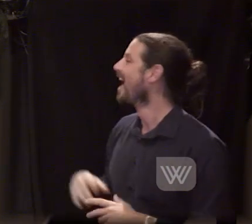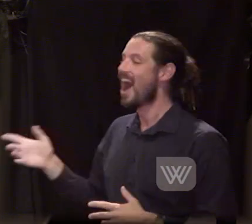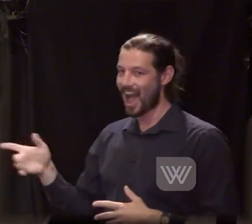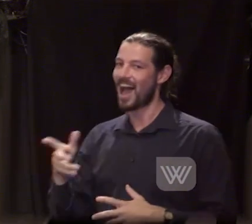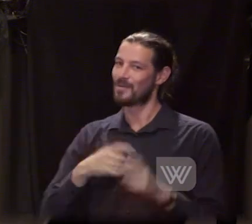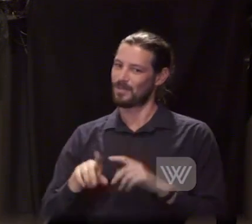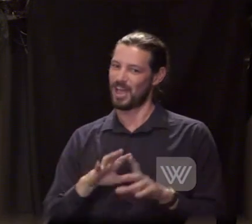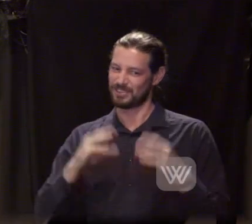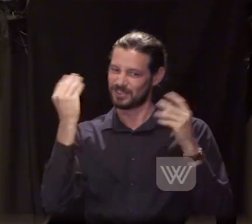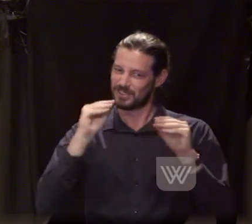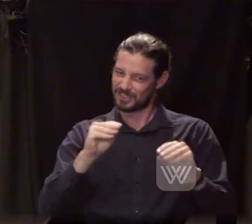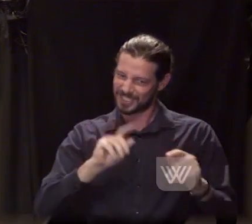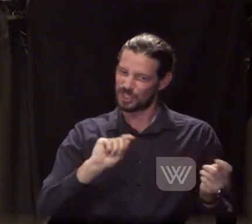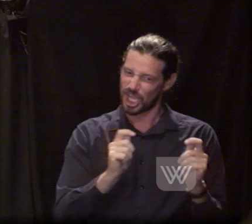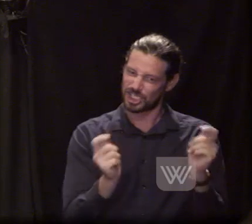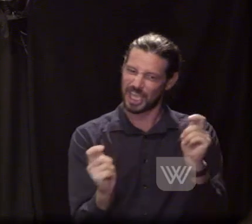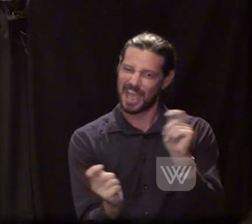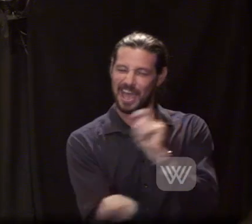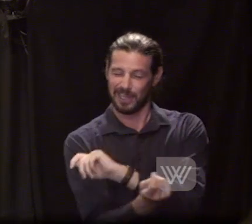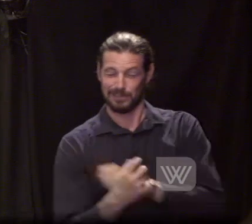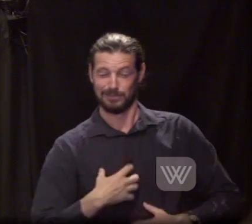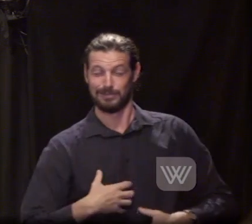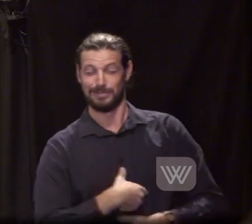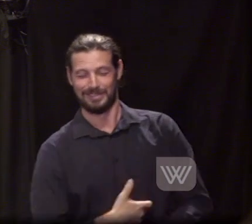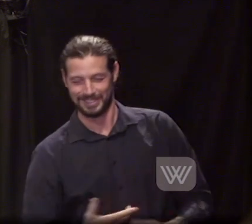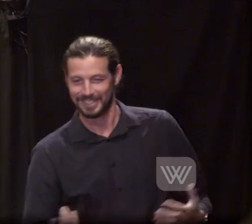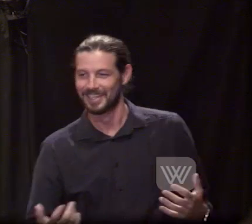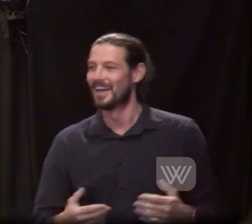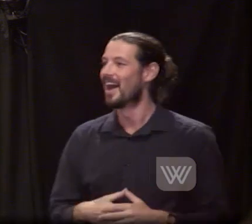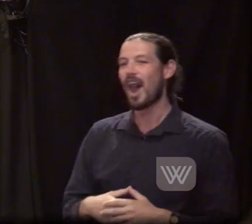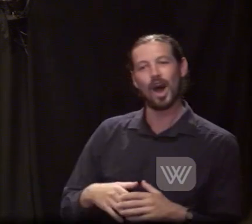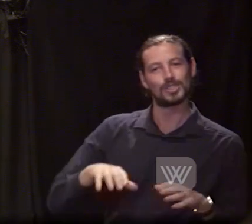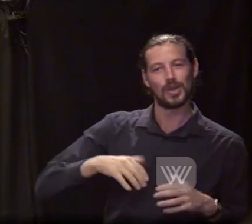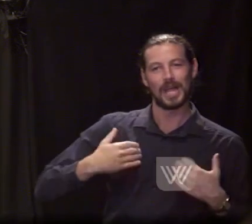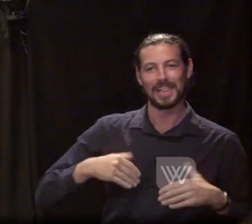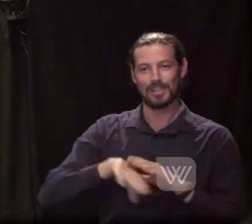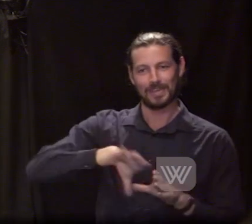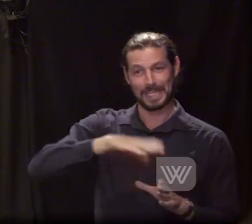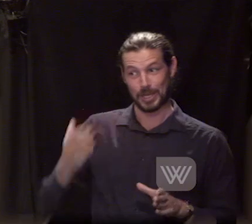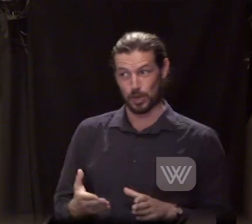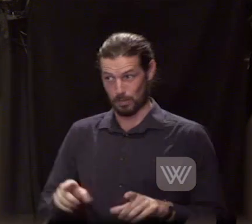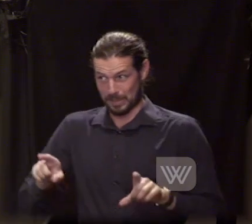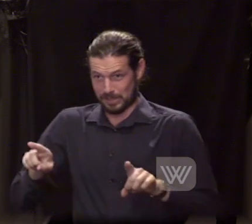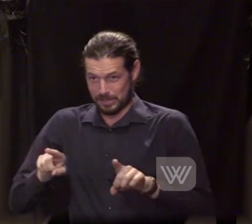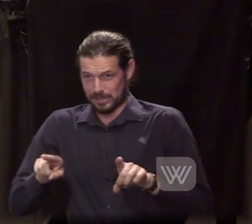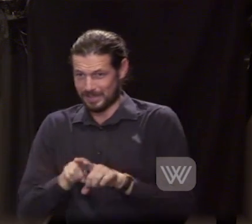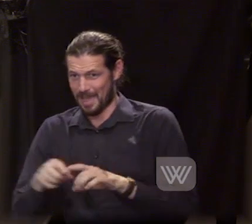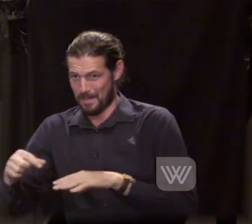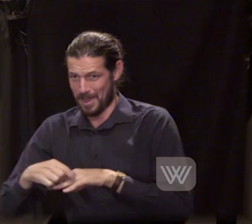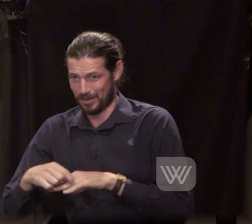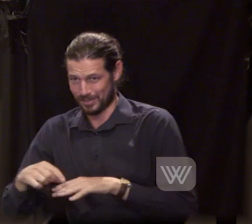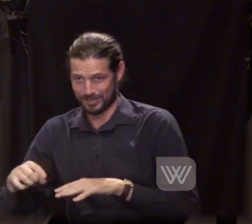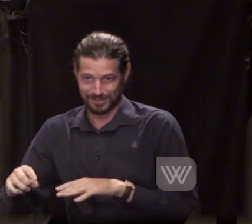them to be, not the person who they are. Yeah, living in a dome, marriage, yeah, it's Very similar. You can just have 5 other people you get to